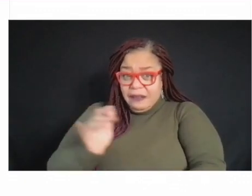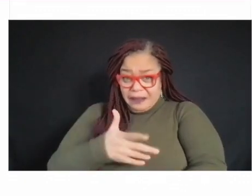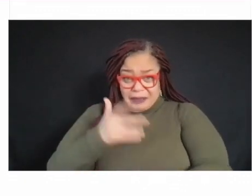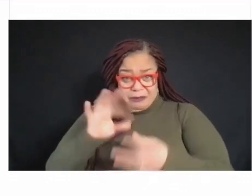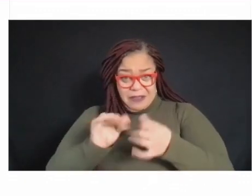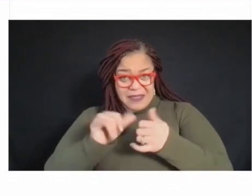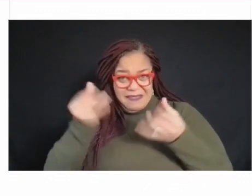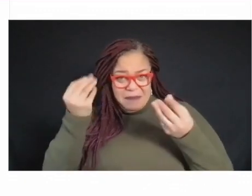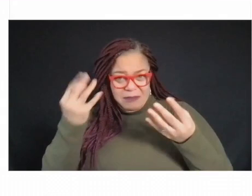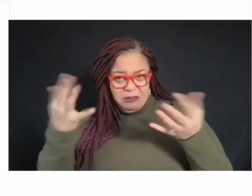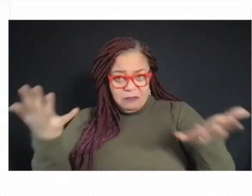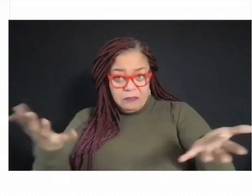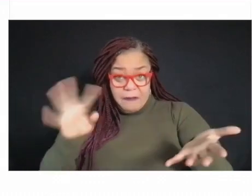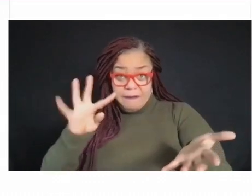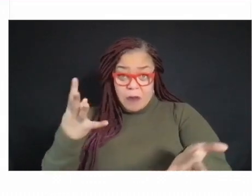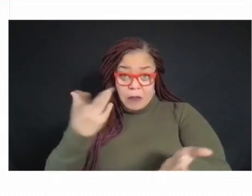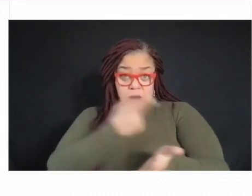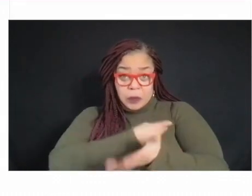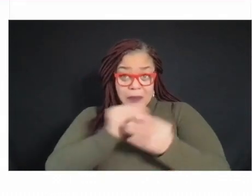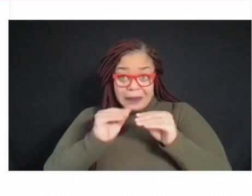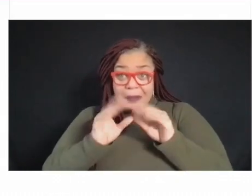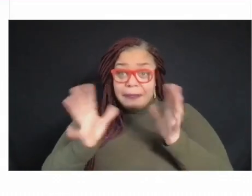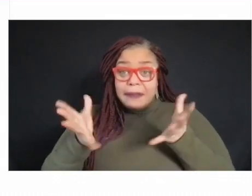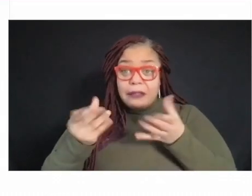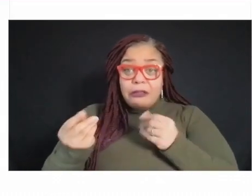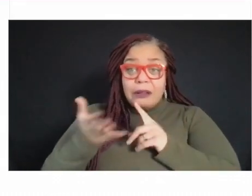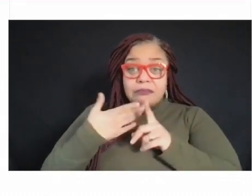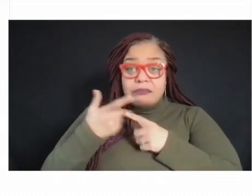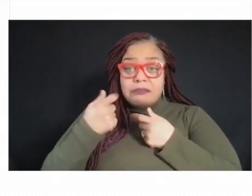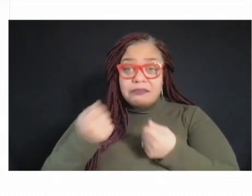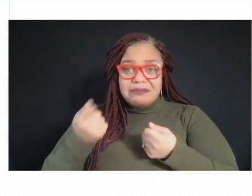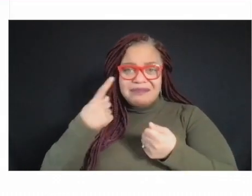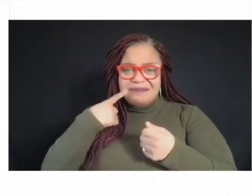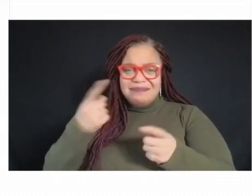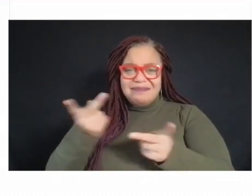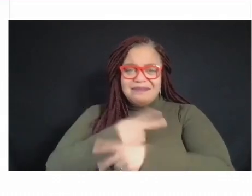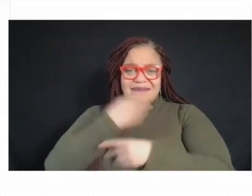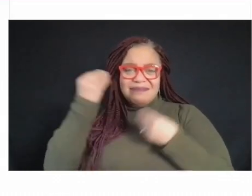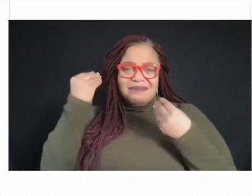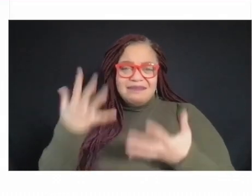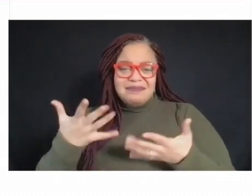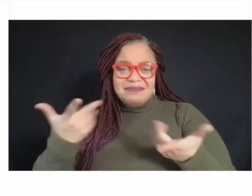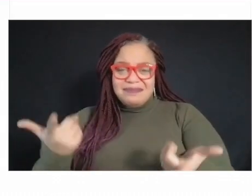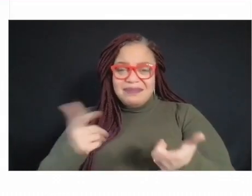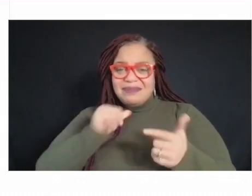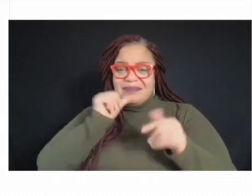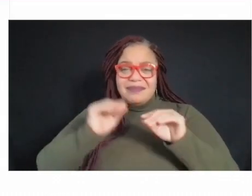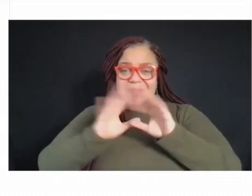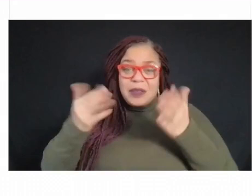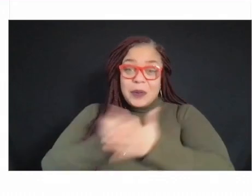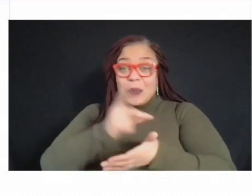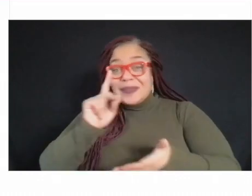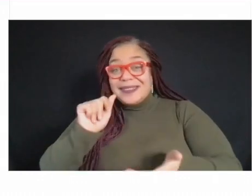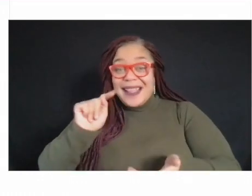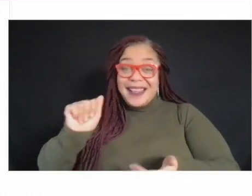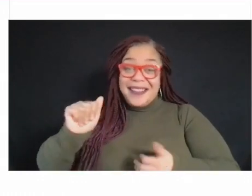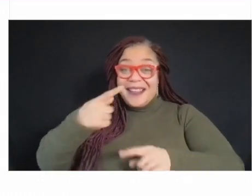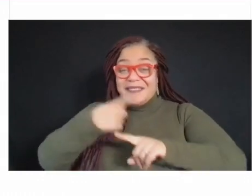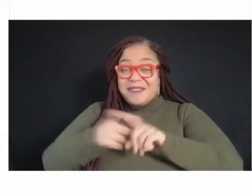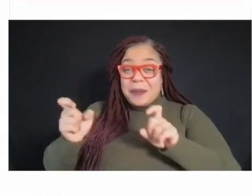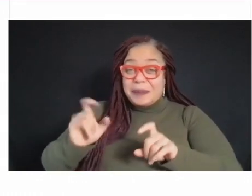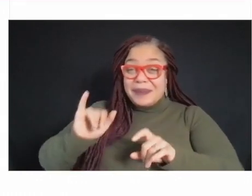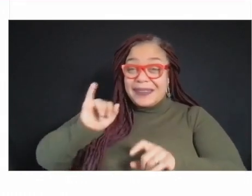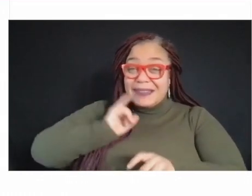clearly, it is incomplete. But we have new data out of Israel as recently as last week. Last night, we had